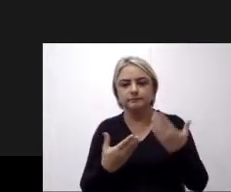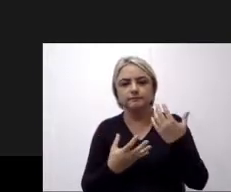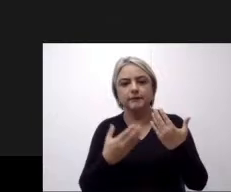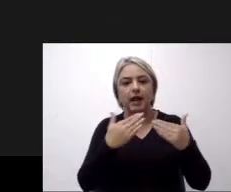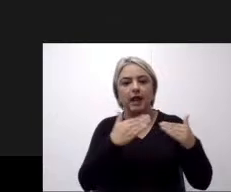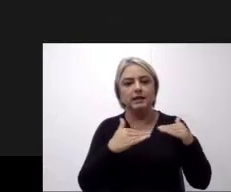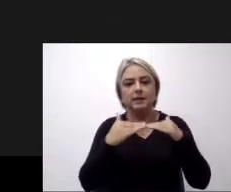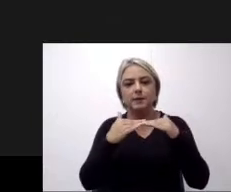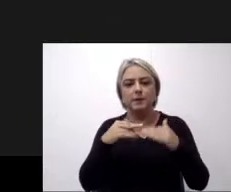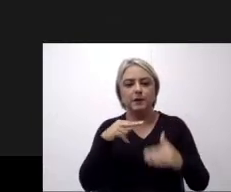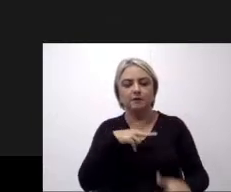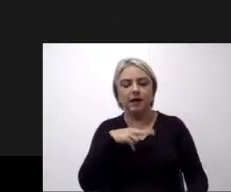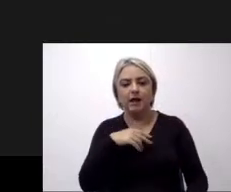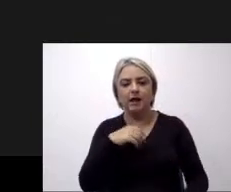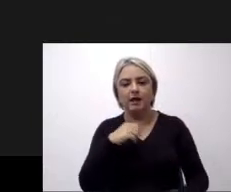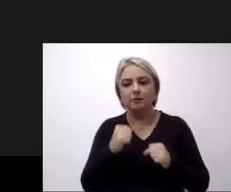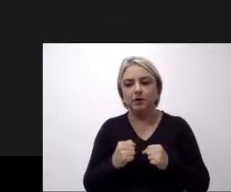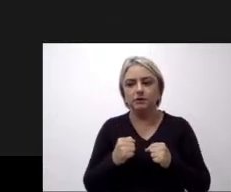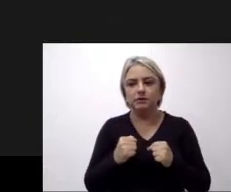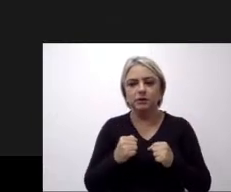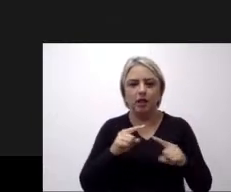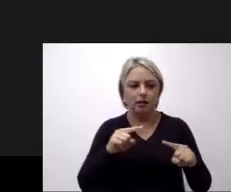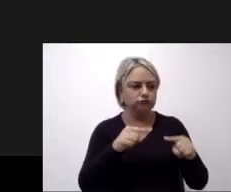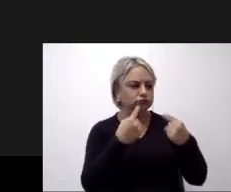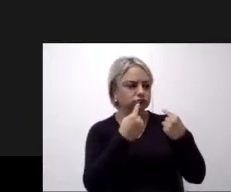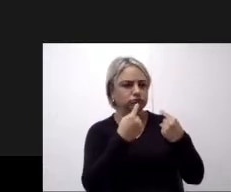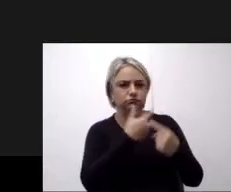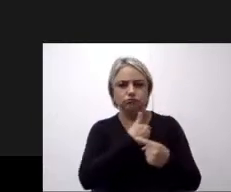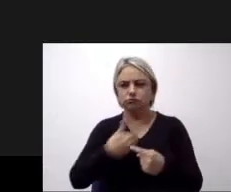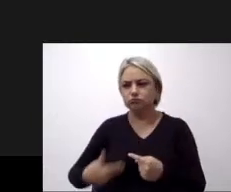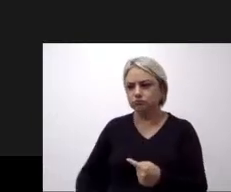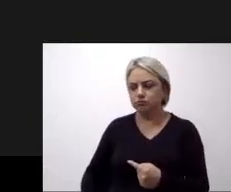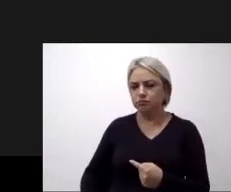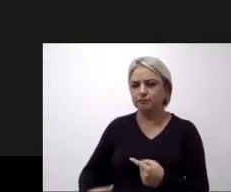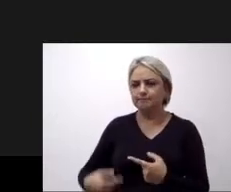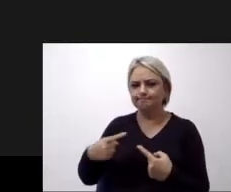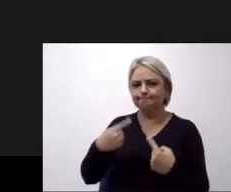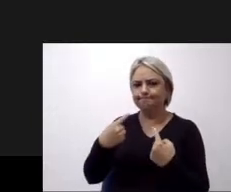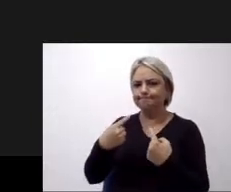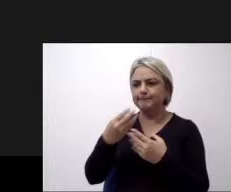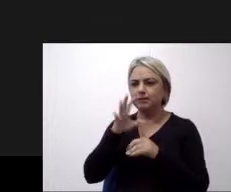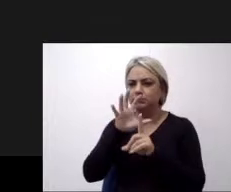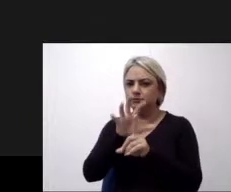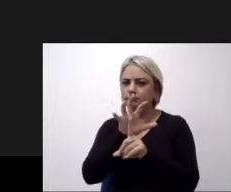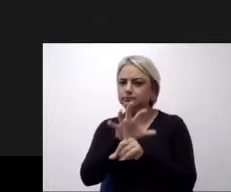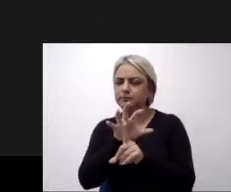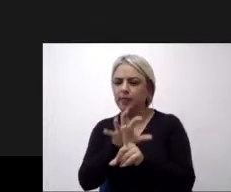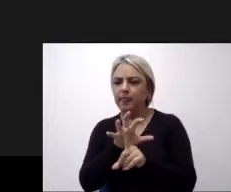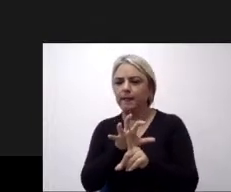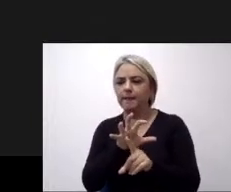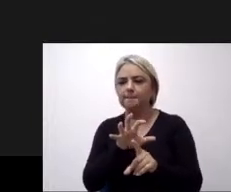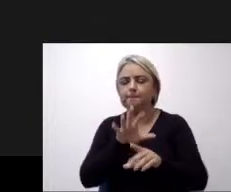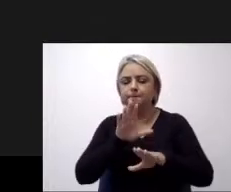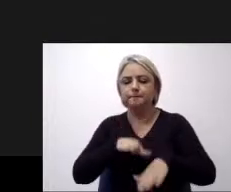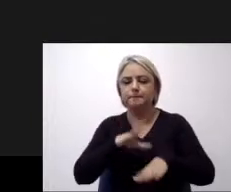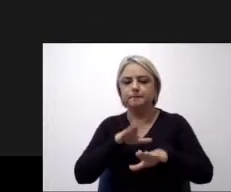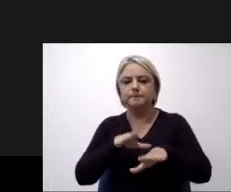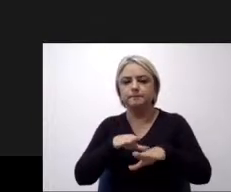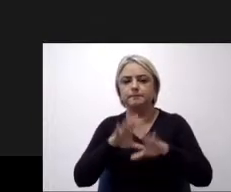state itself under the influence of collective mobilizations.